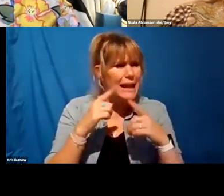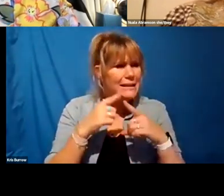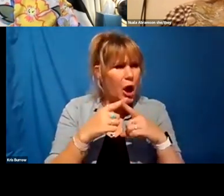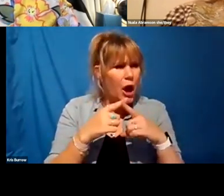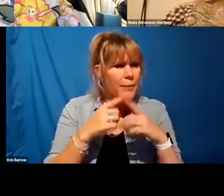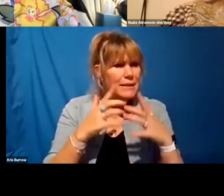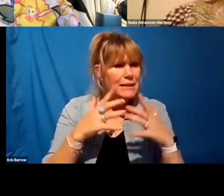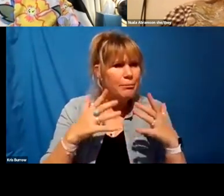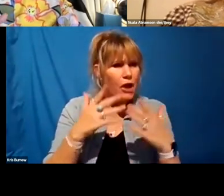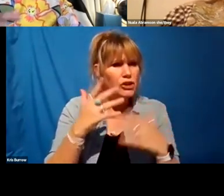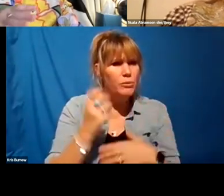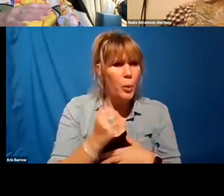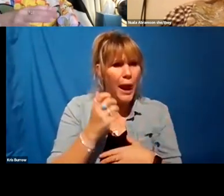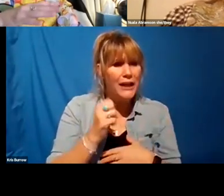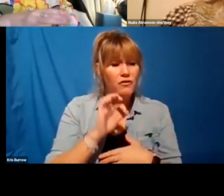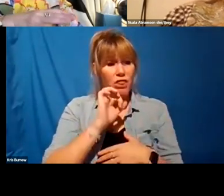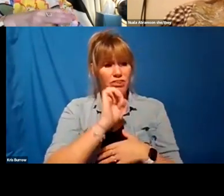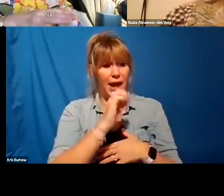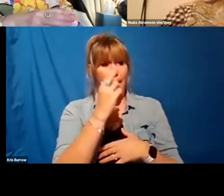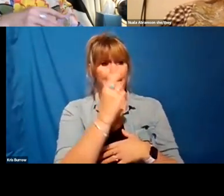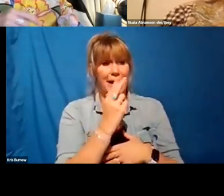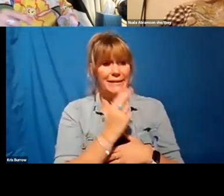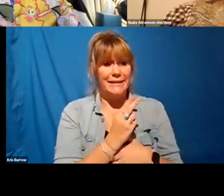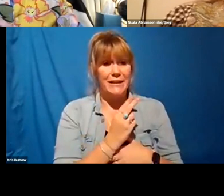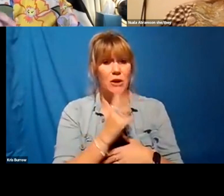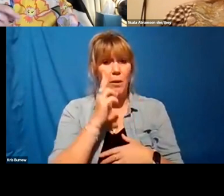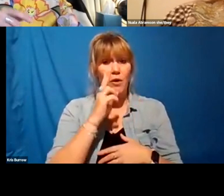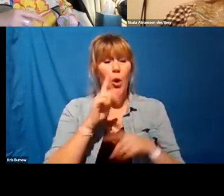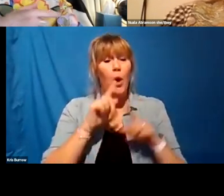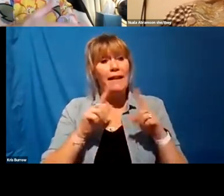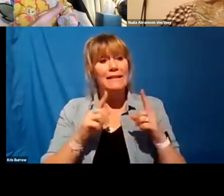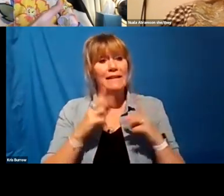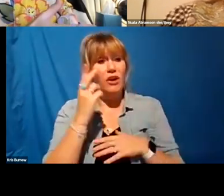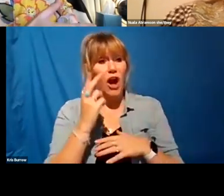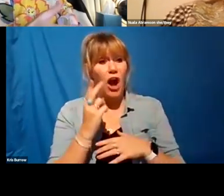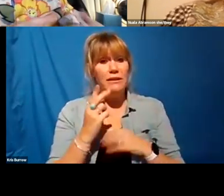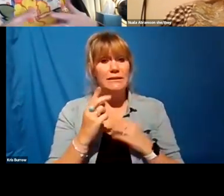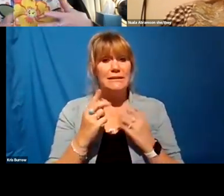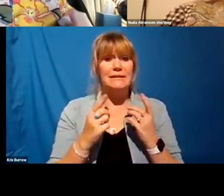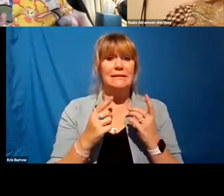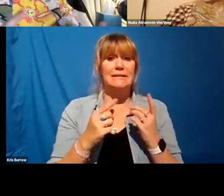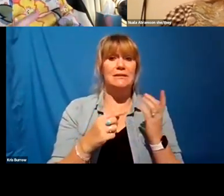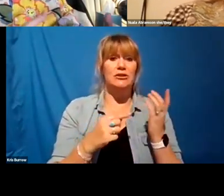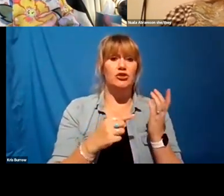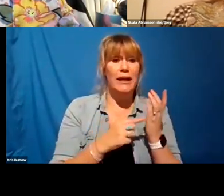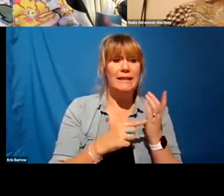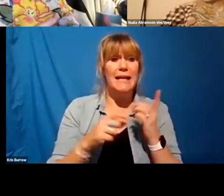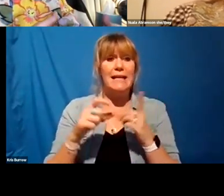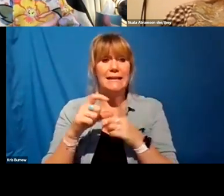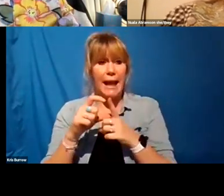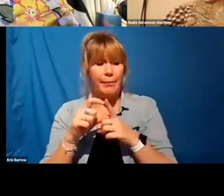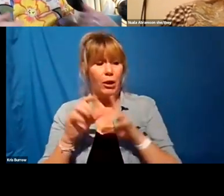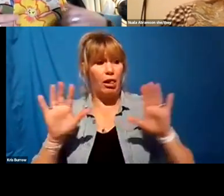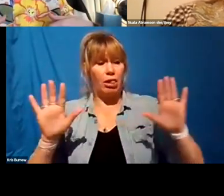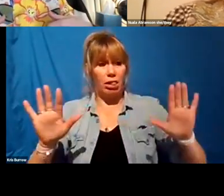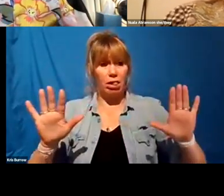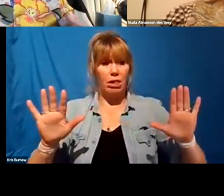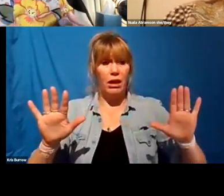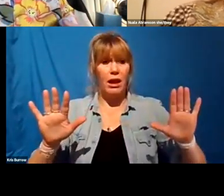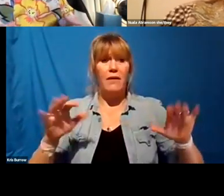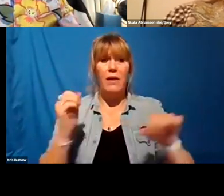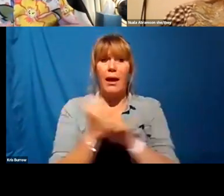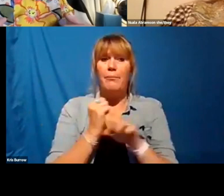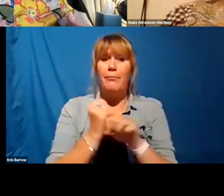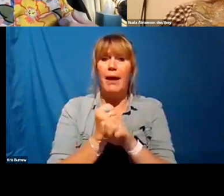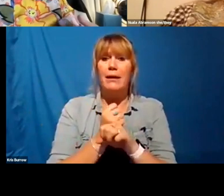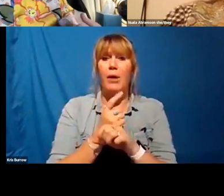it's 10 times as much. So if you look at Tracy Emin and Damien Hirst, Damien Hirst's paintings, even if they're made by somebody else, are worth 10